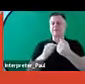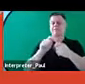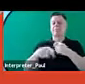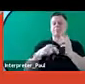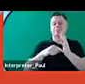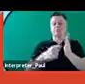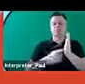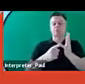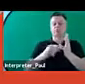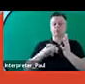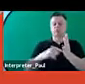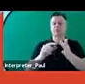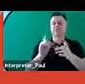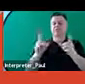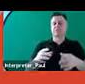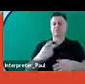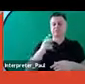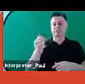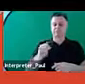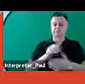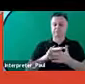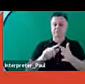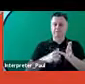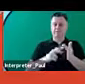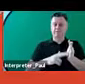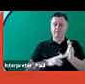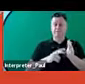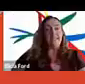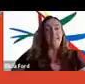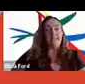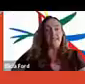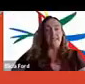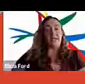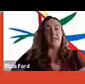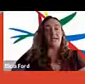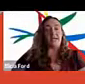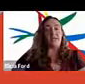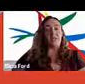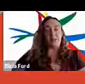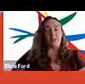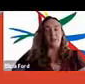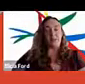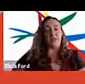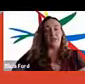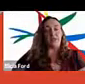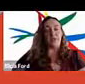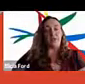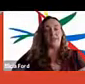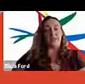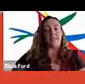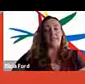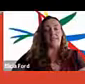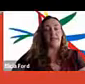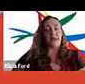Helen is an associate member of the Business Disability Forum. She's listed in the 2018 and 2020 Sure